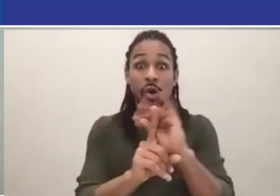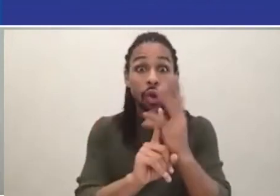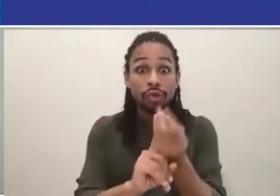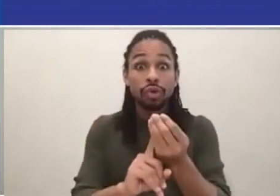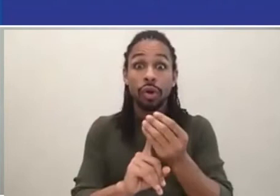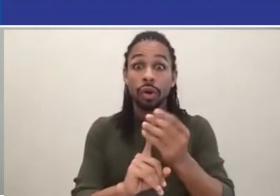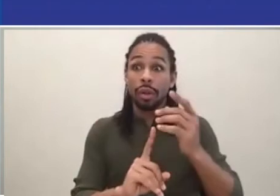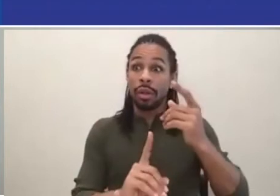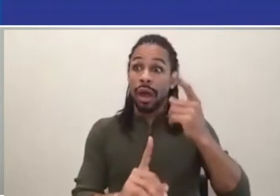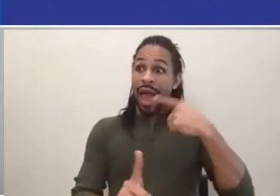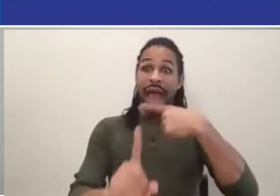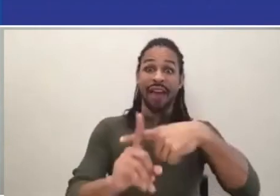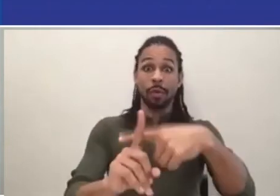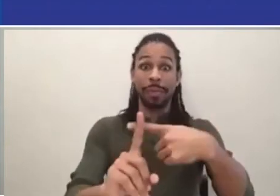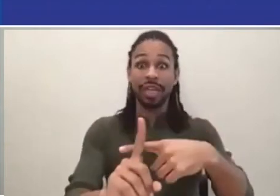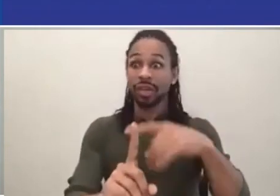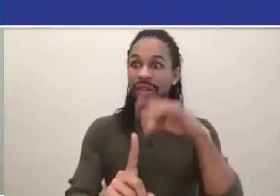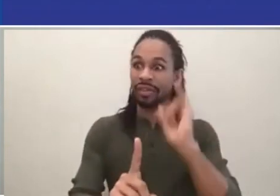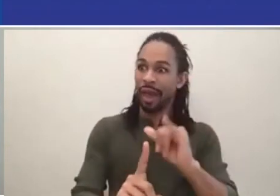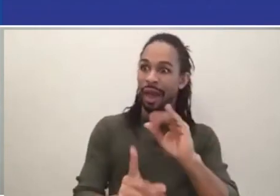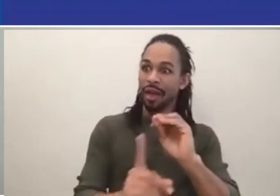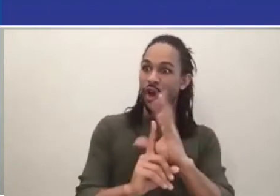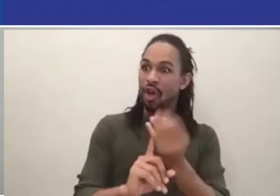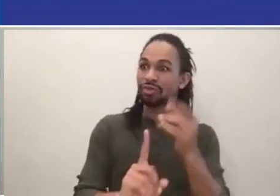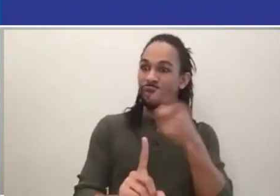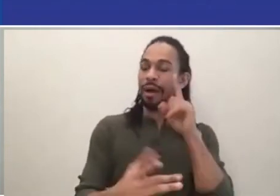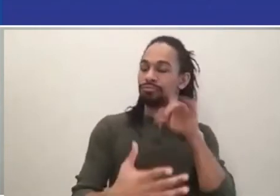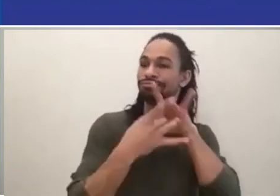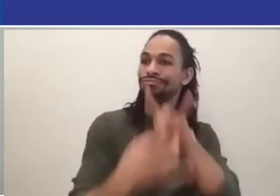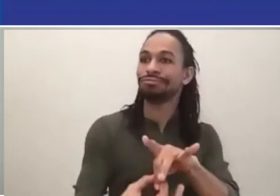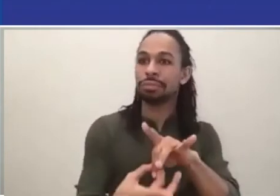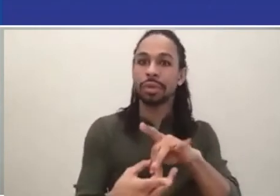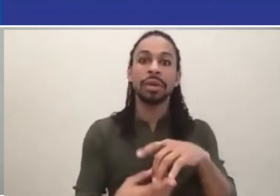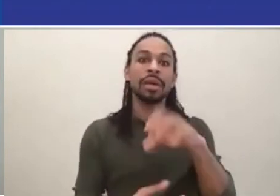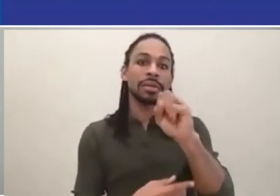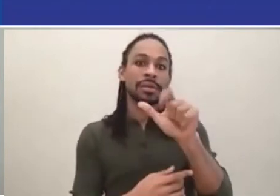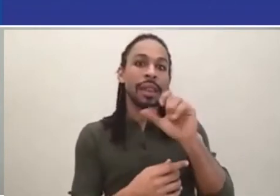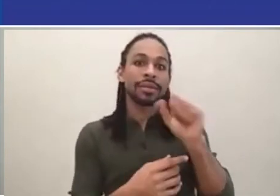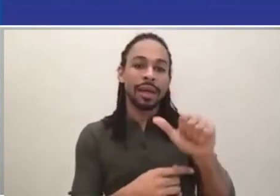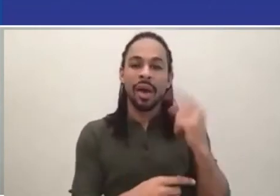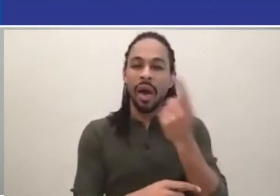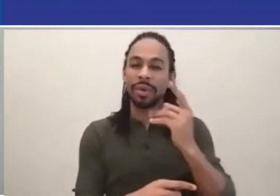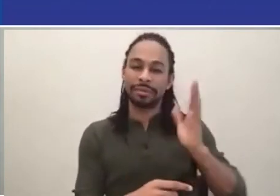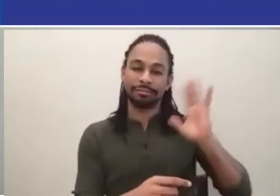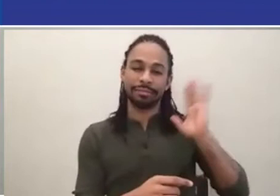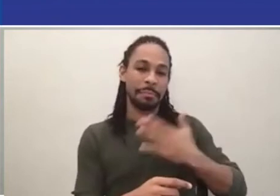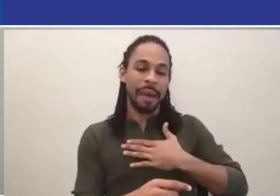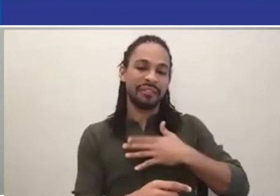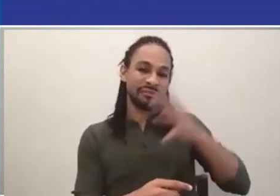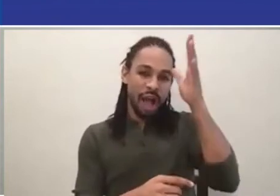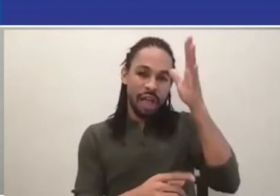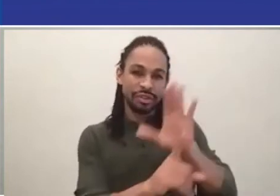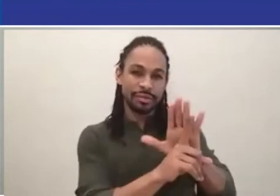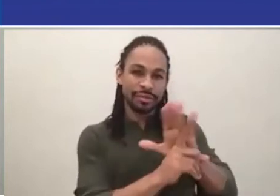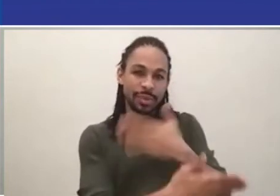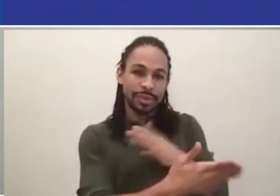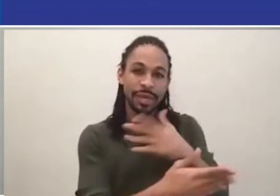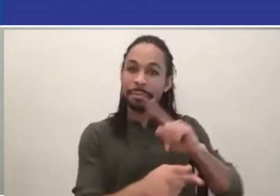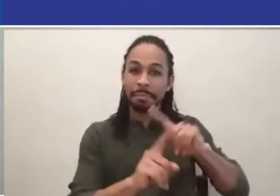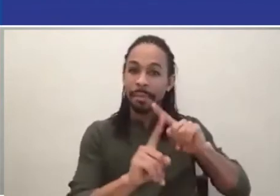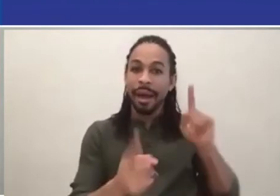Salsa was always my father's music, and it wasn't until I started dancing it that it became my